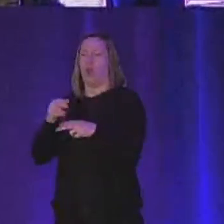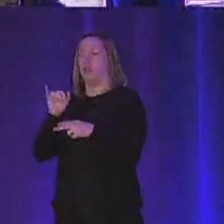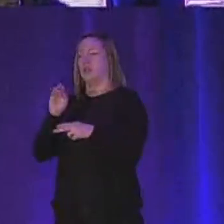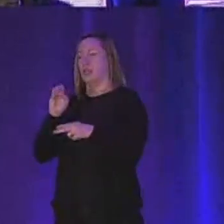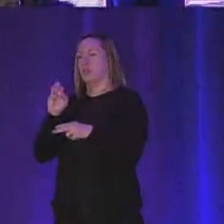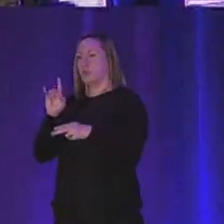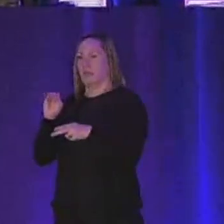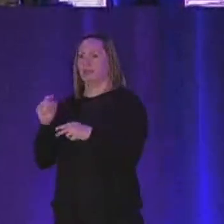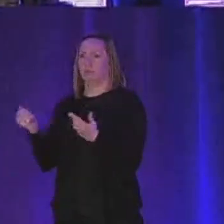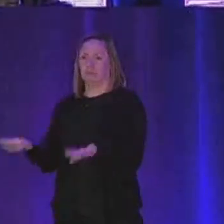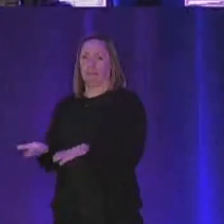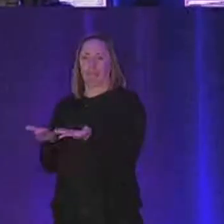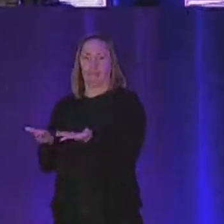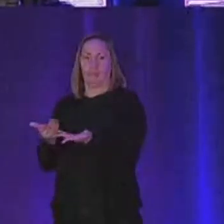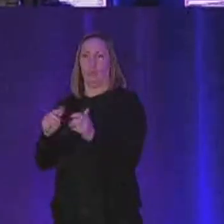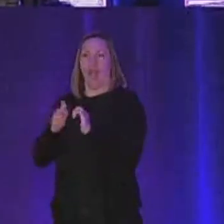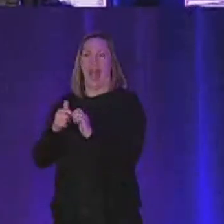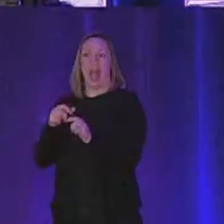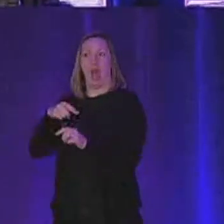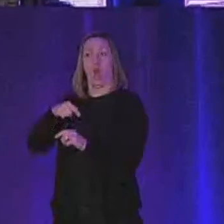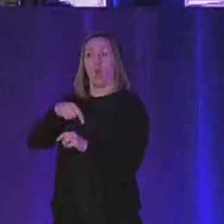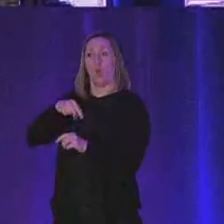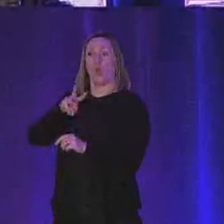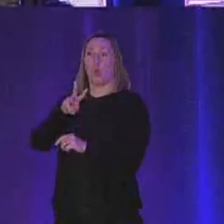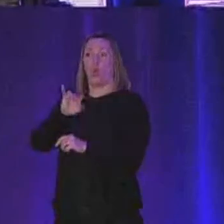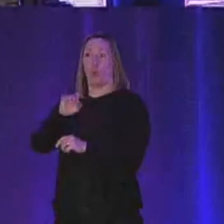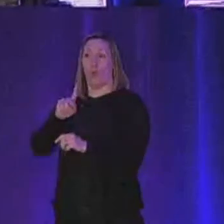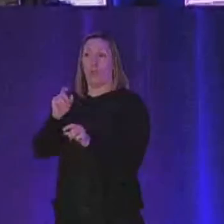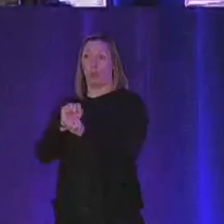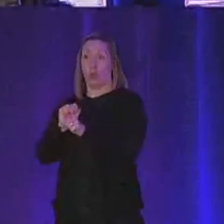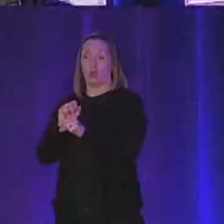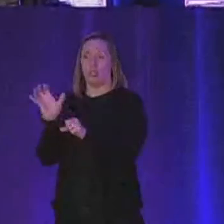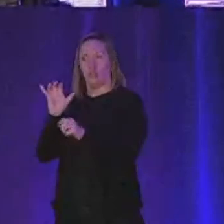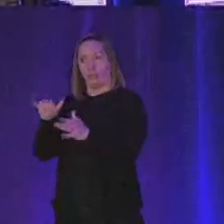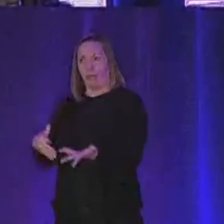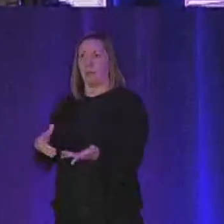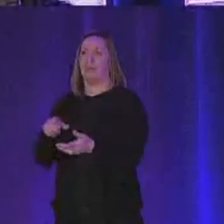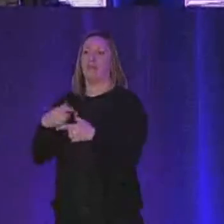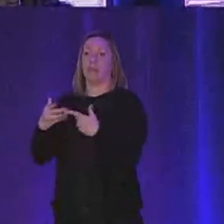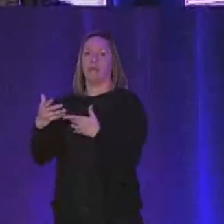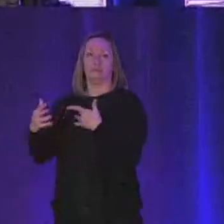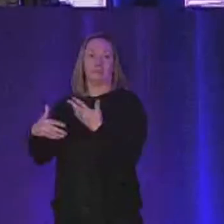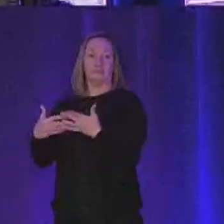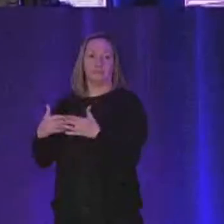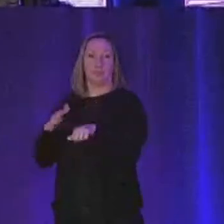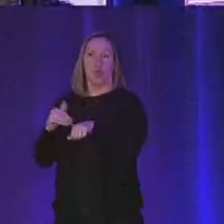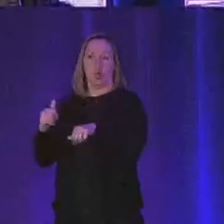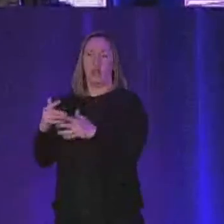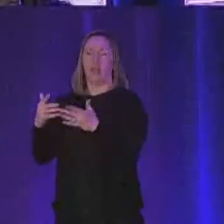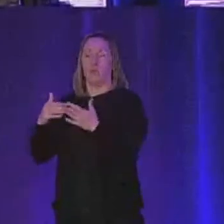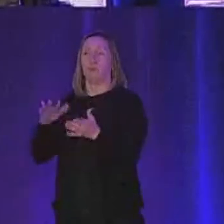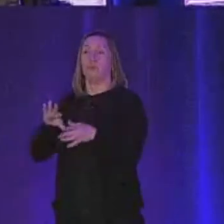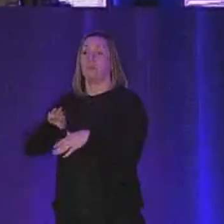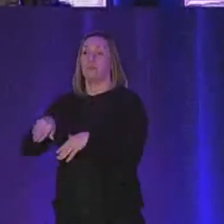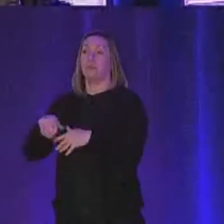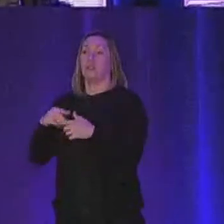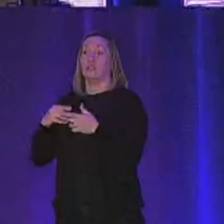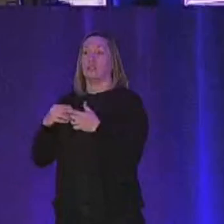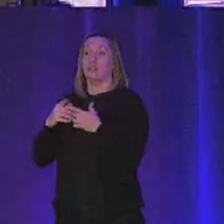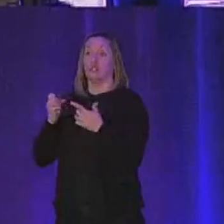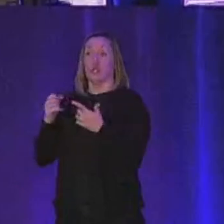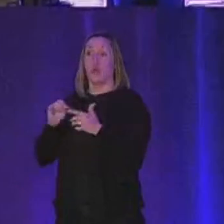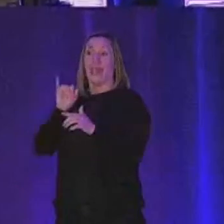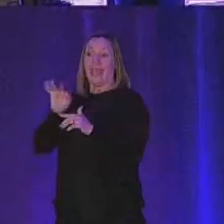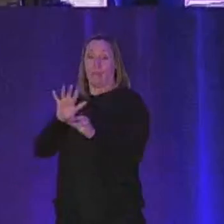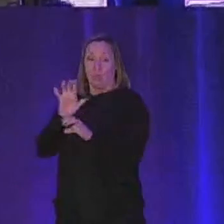this. Well, technically how quick works is you do something like this, and then you call. Anyway, whatever. So if we